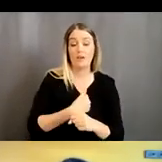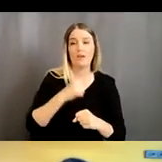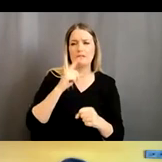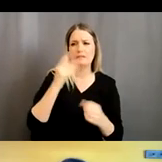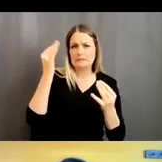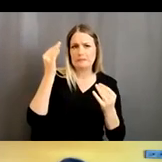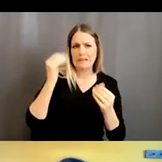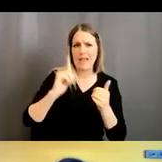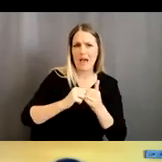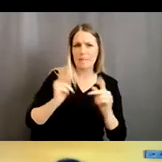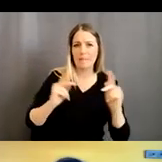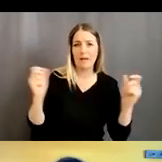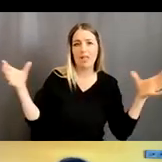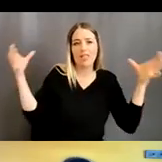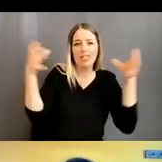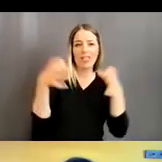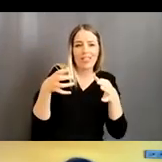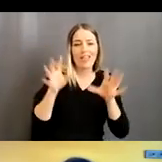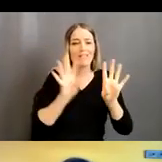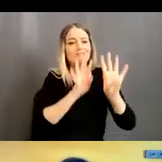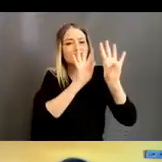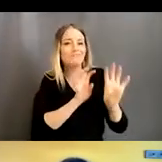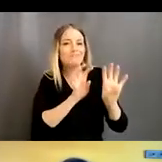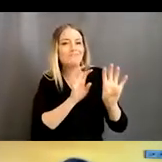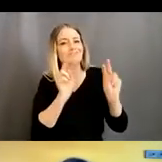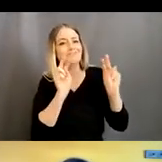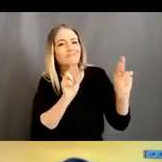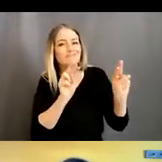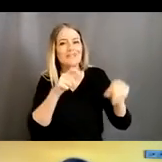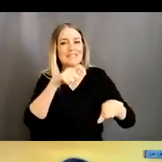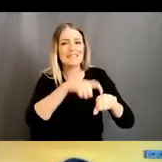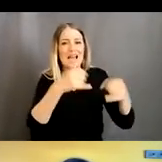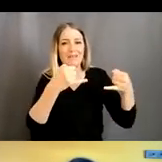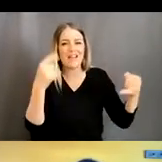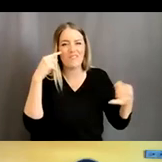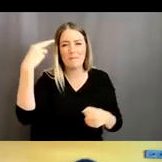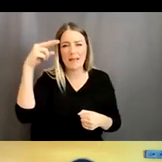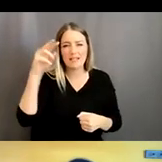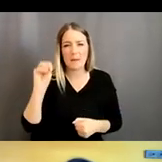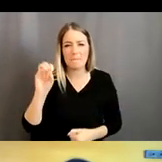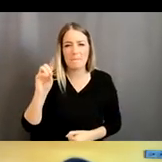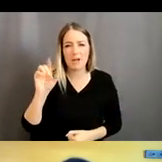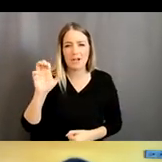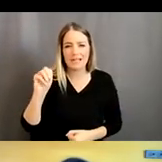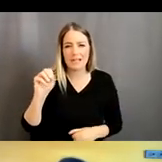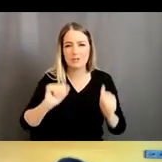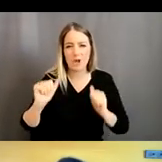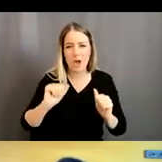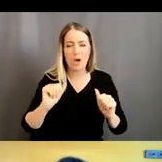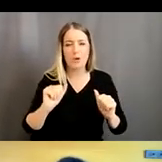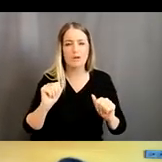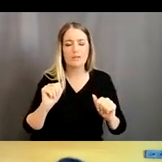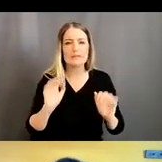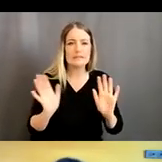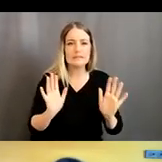people congregating in front of a big timeline that we had for our Mexican Modernism show. And it was decided, kind of